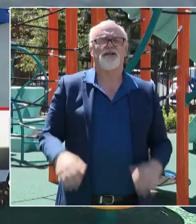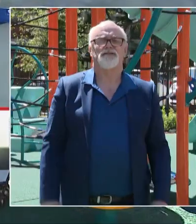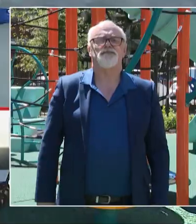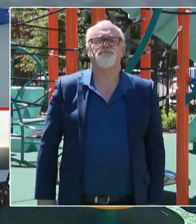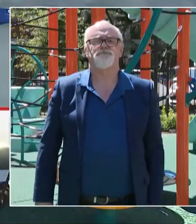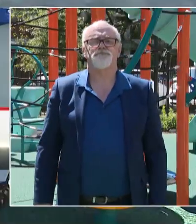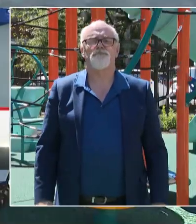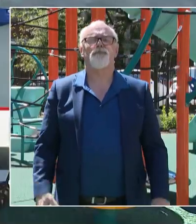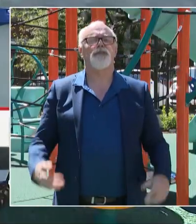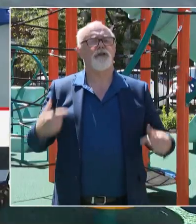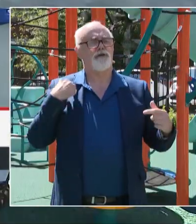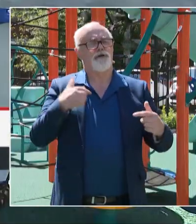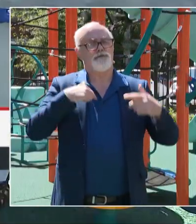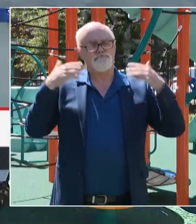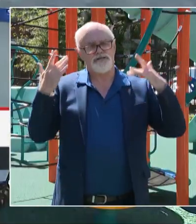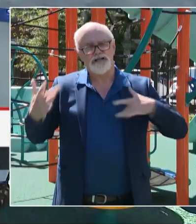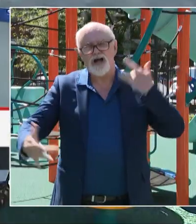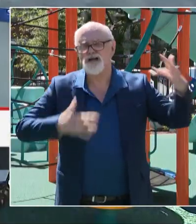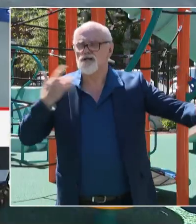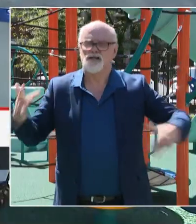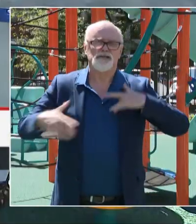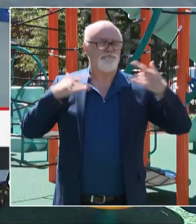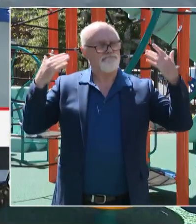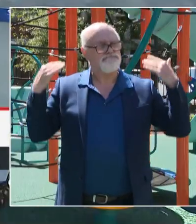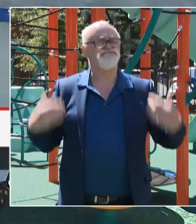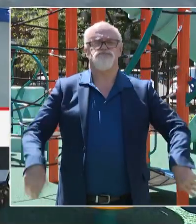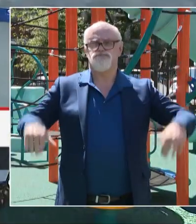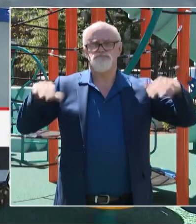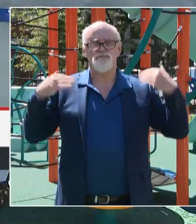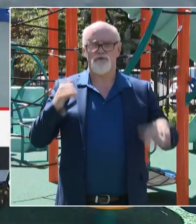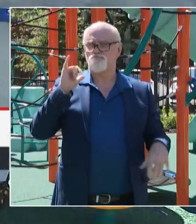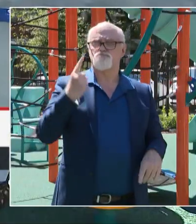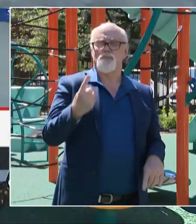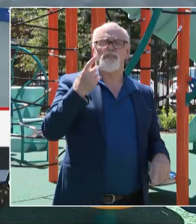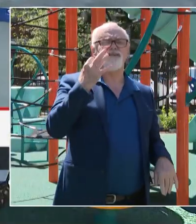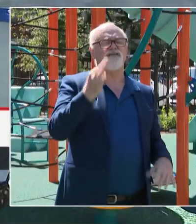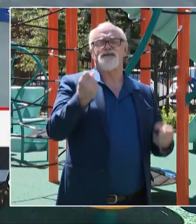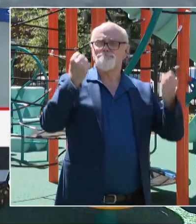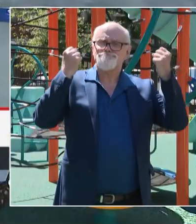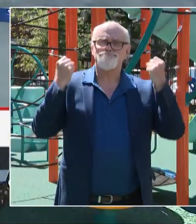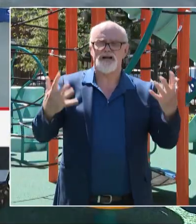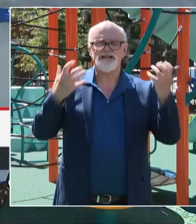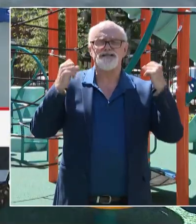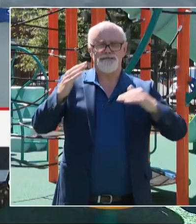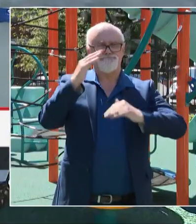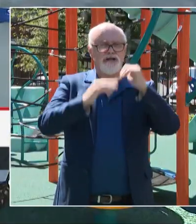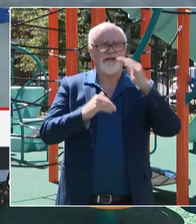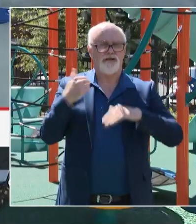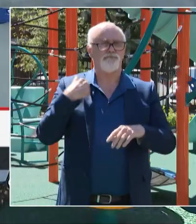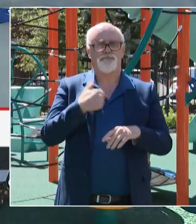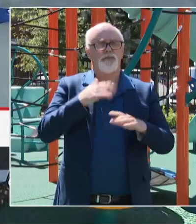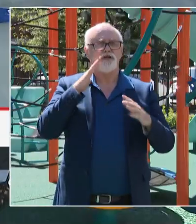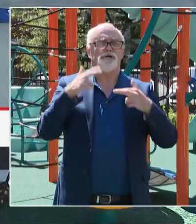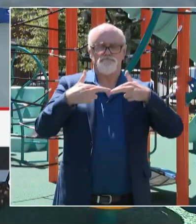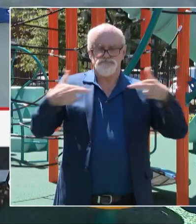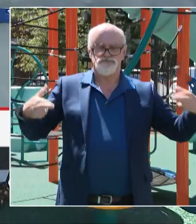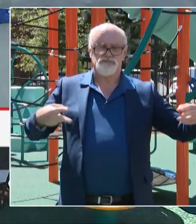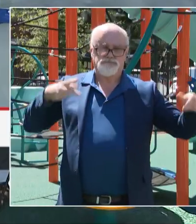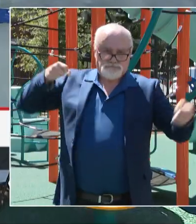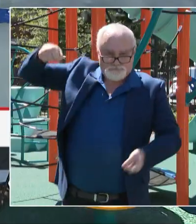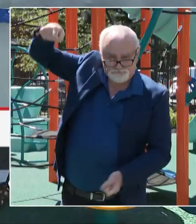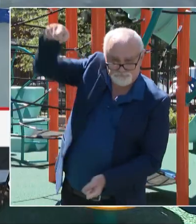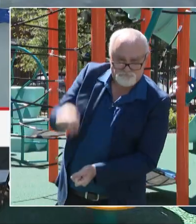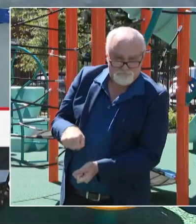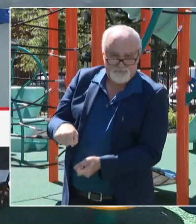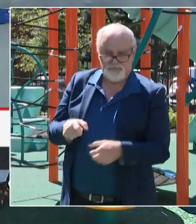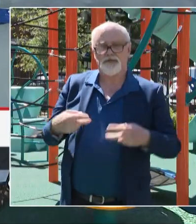So we are really excited. This is just one of several new facilities that we'll be cutting the ribbon on this week. So don't venture too far.